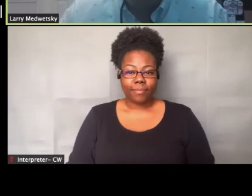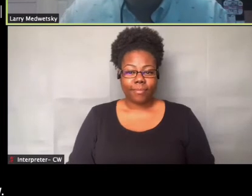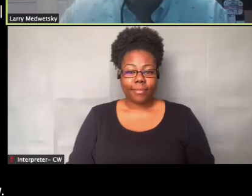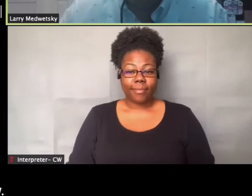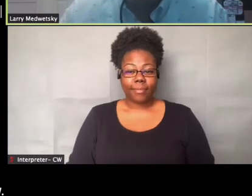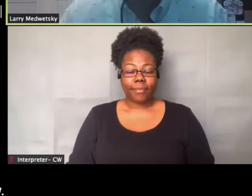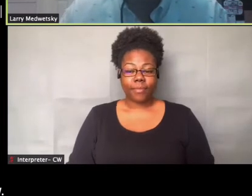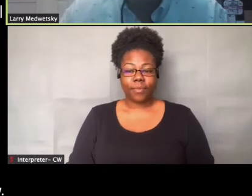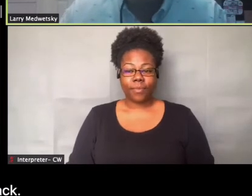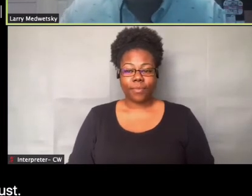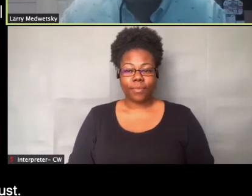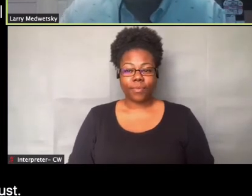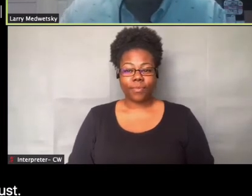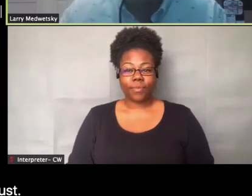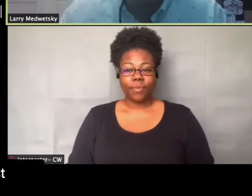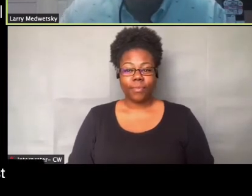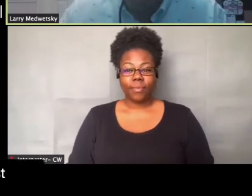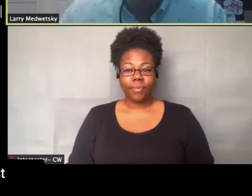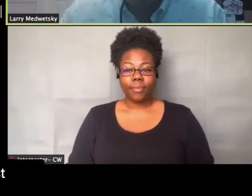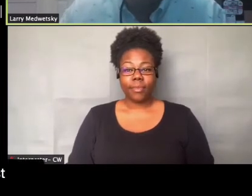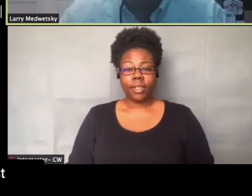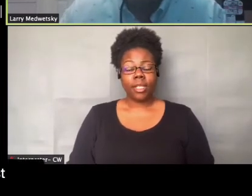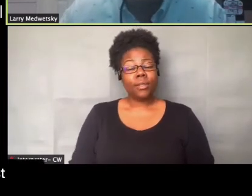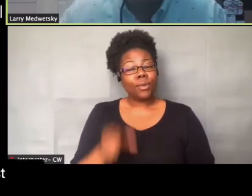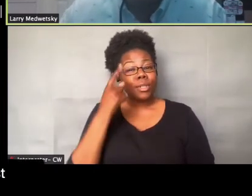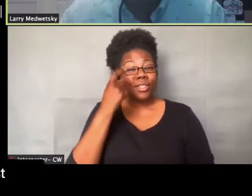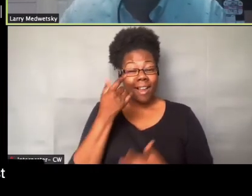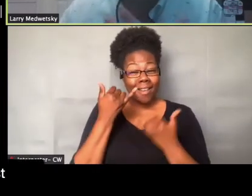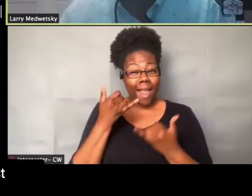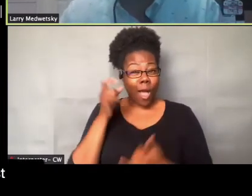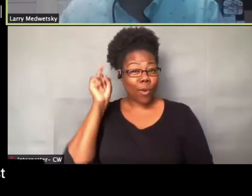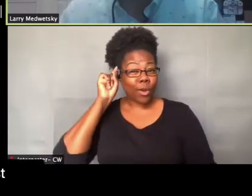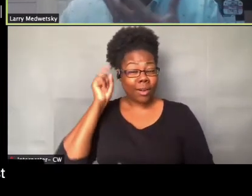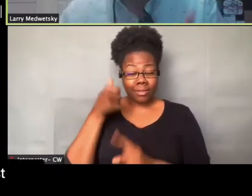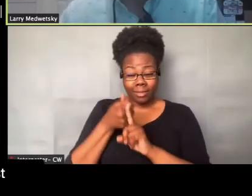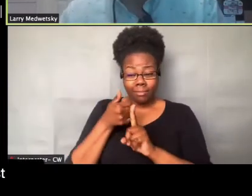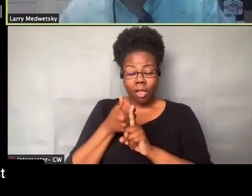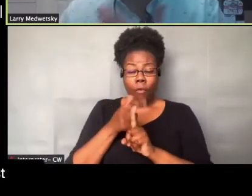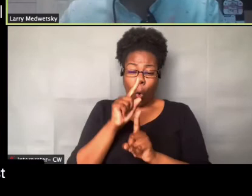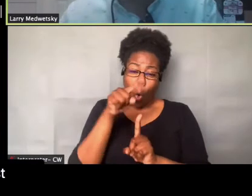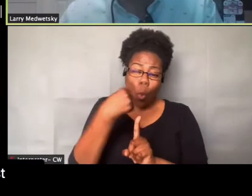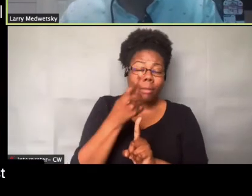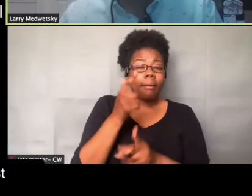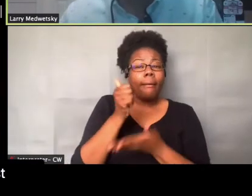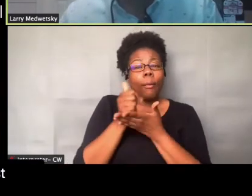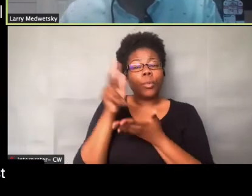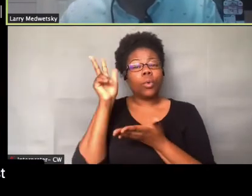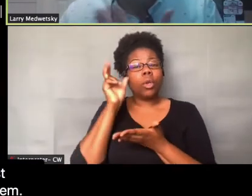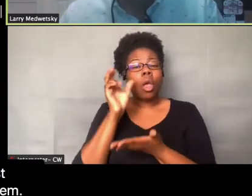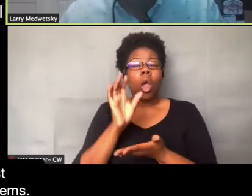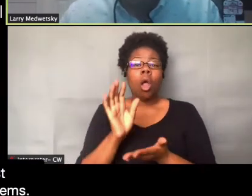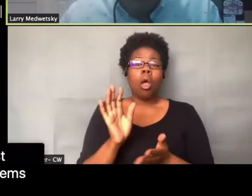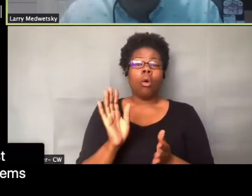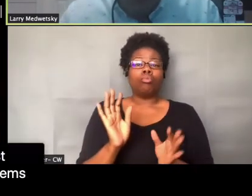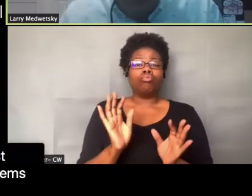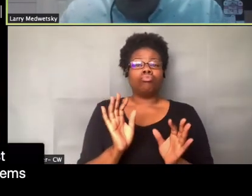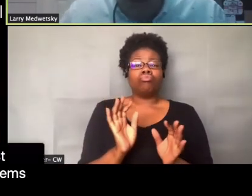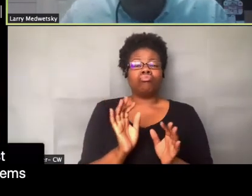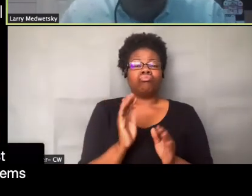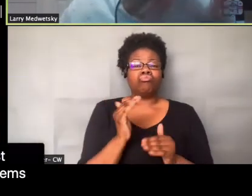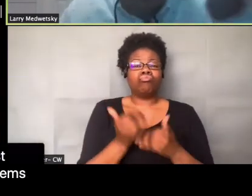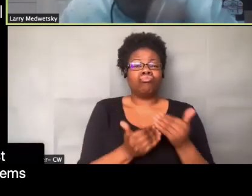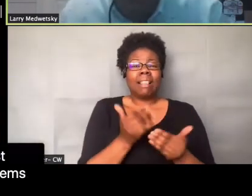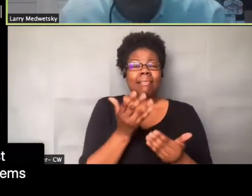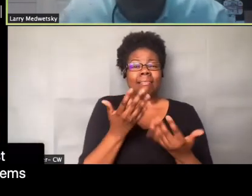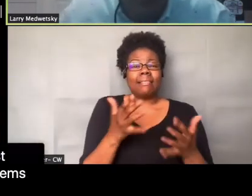now just hearing aids anymore. They're personal listening systems, or whatever you want to call